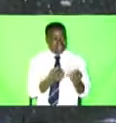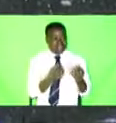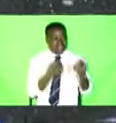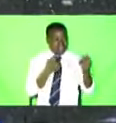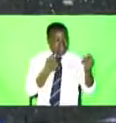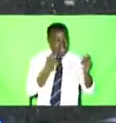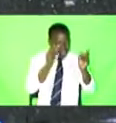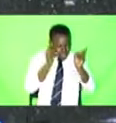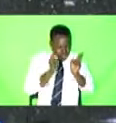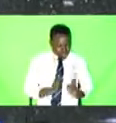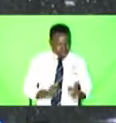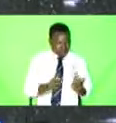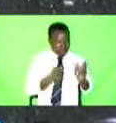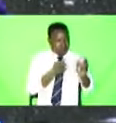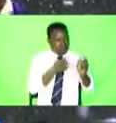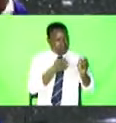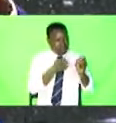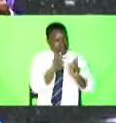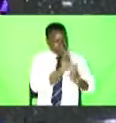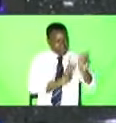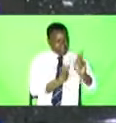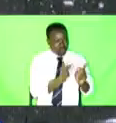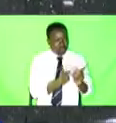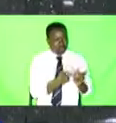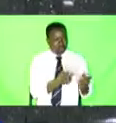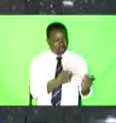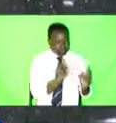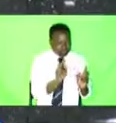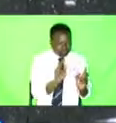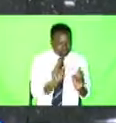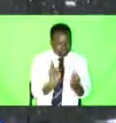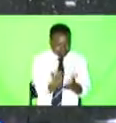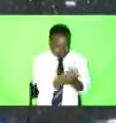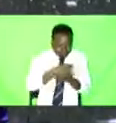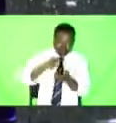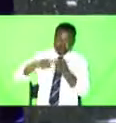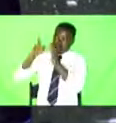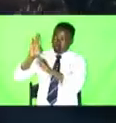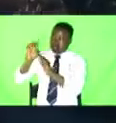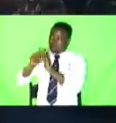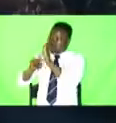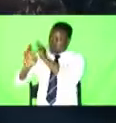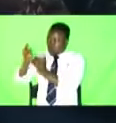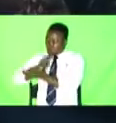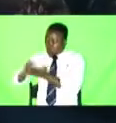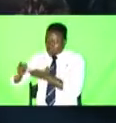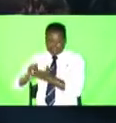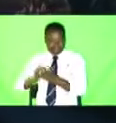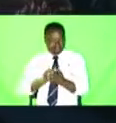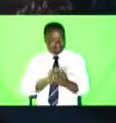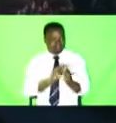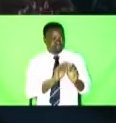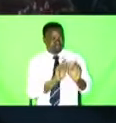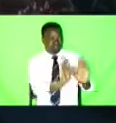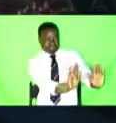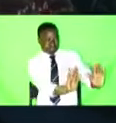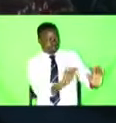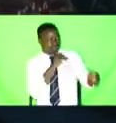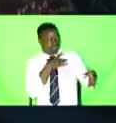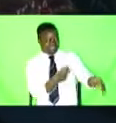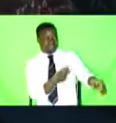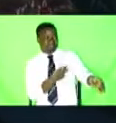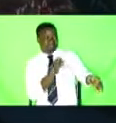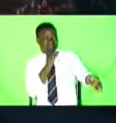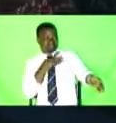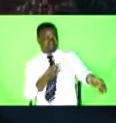him, the holiness of God rejects that idea. No. The holiness of God